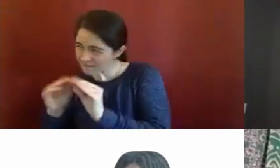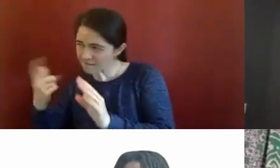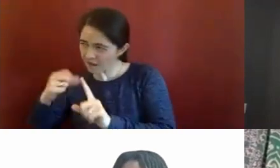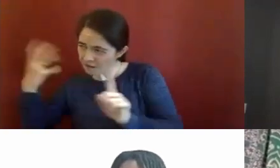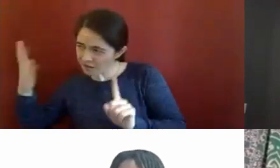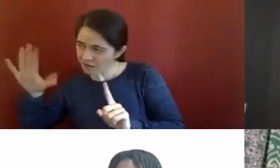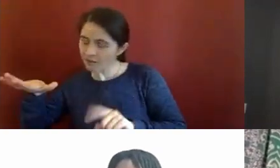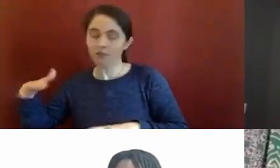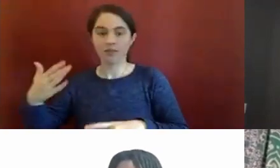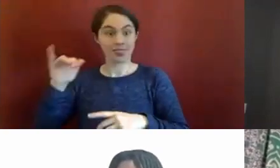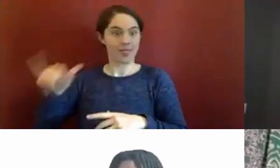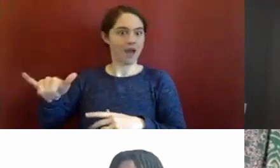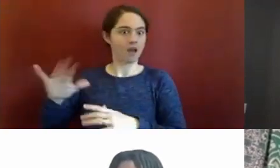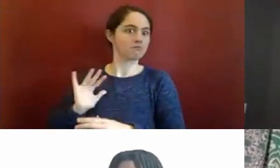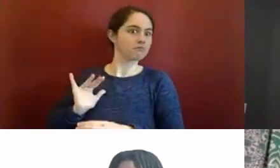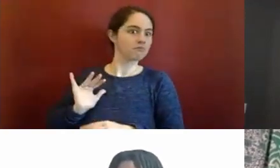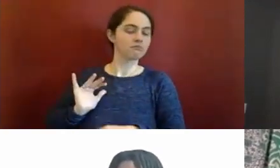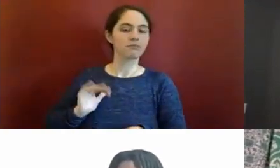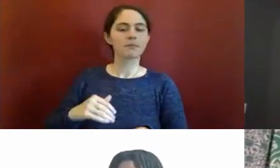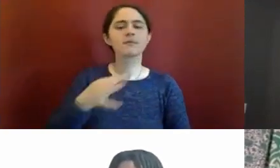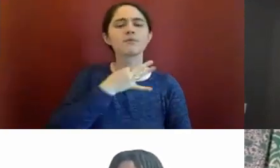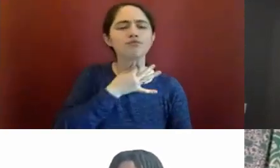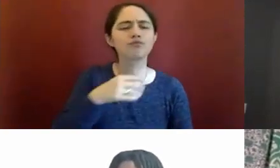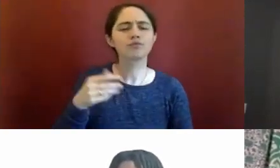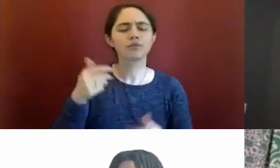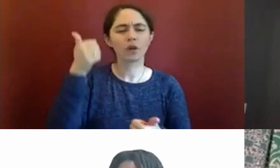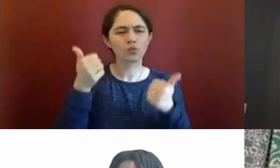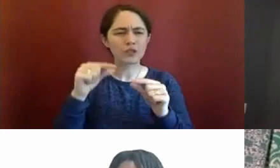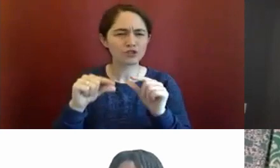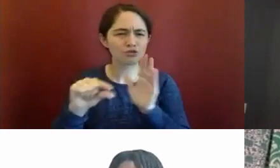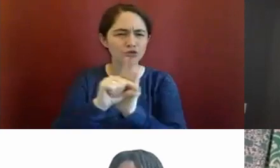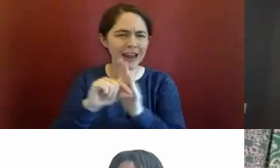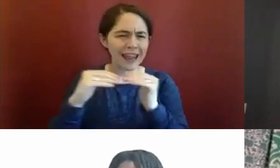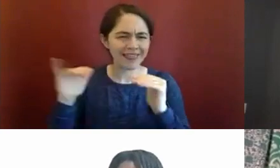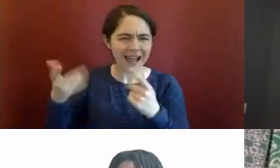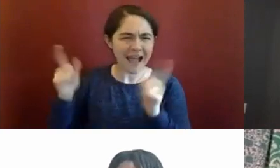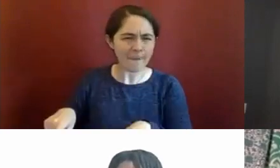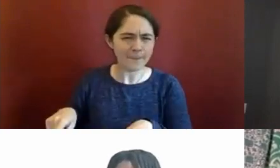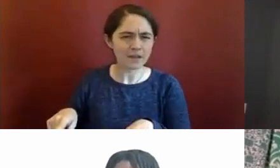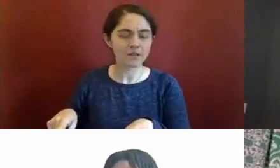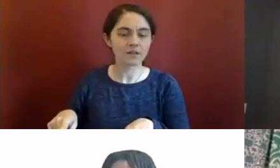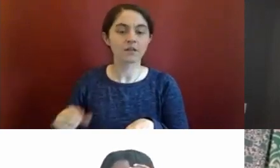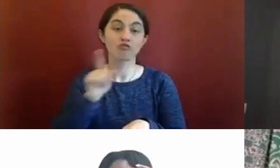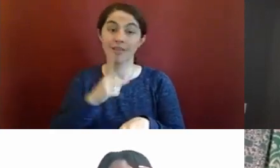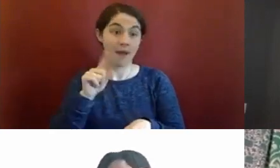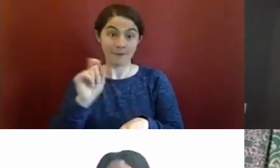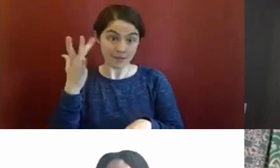support if the district had a system to partner newcomer students with a